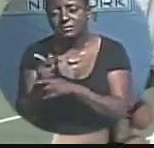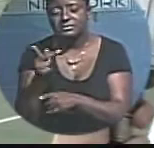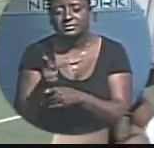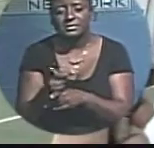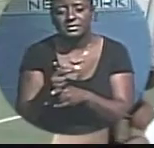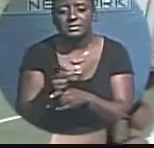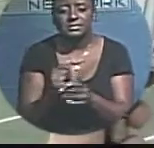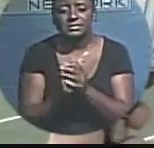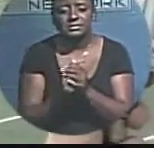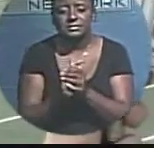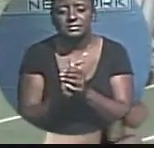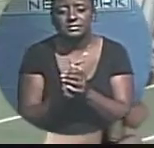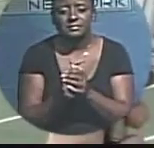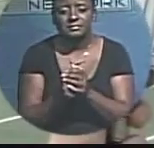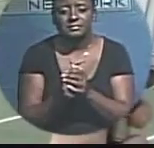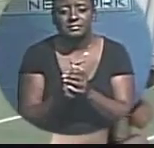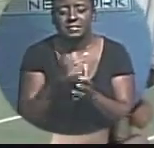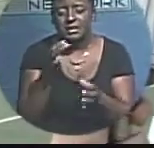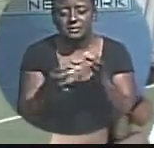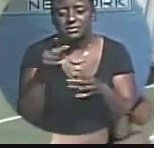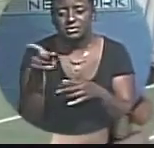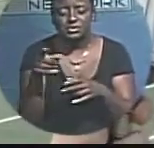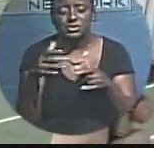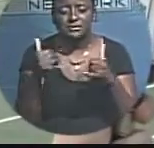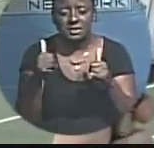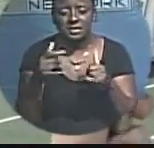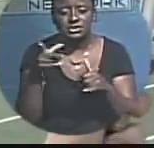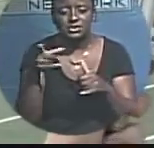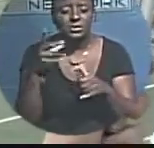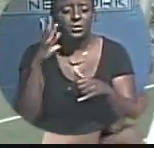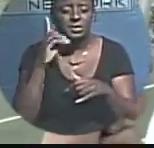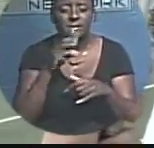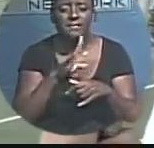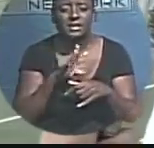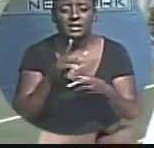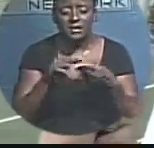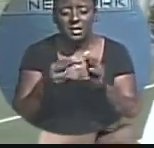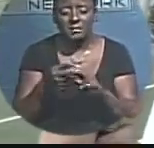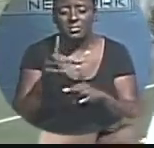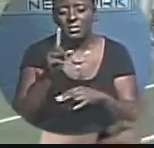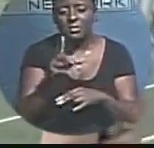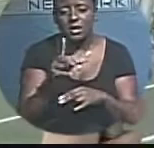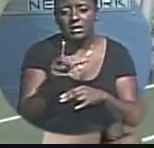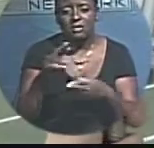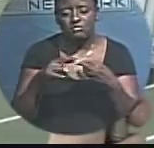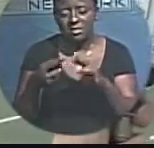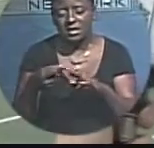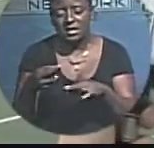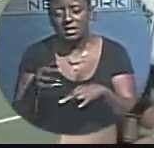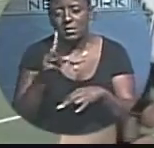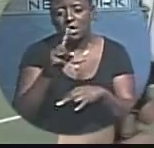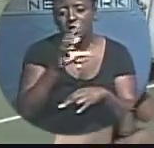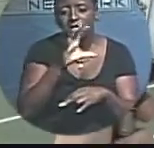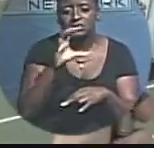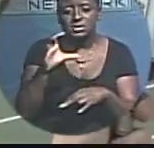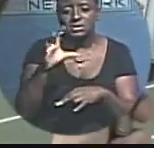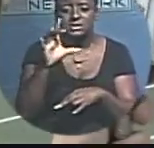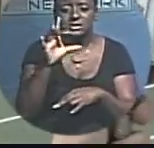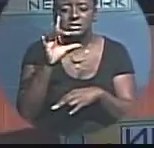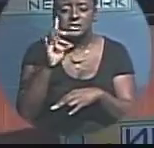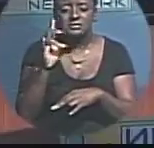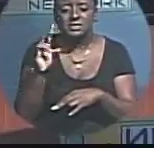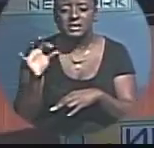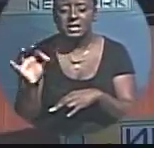had she played this tournament, she'd have been number 1 in the draw, with her ranking being as low as 179 in the world in ITF